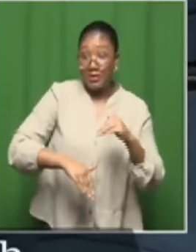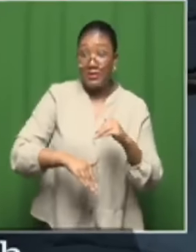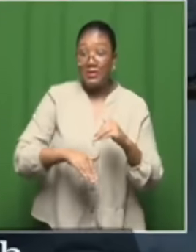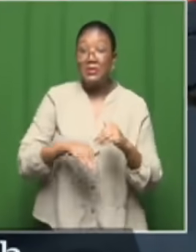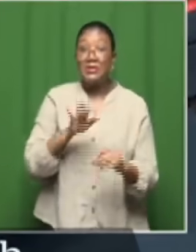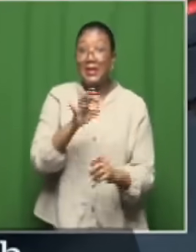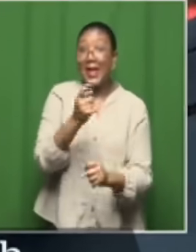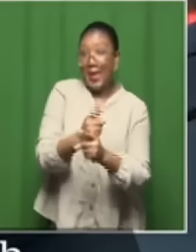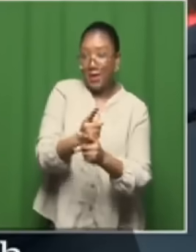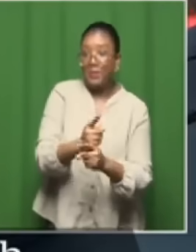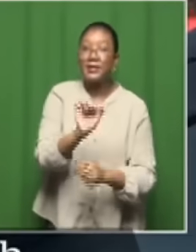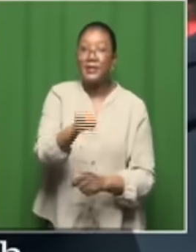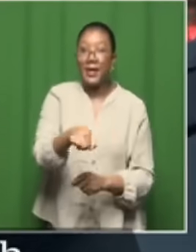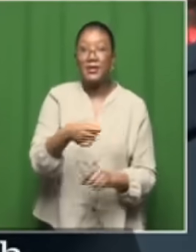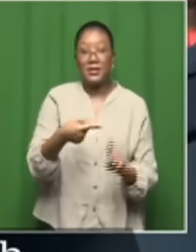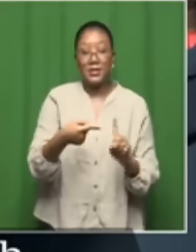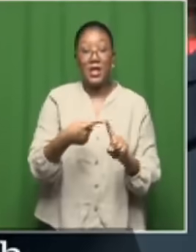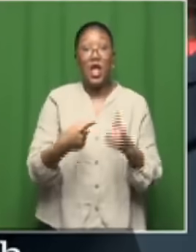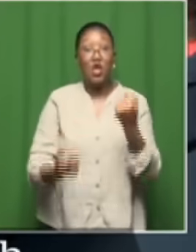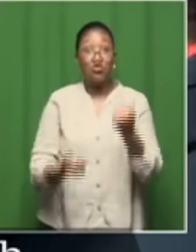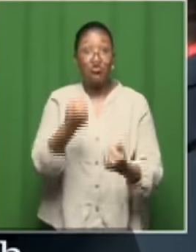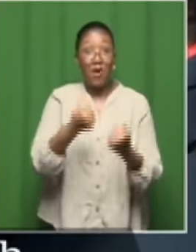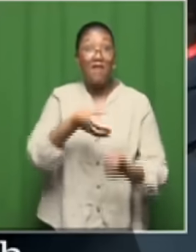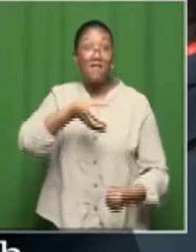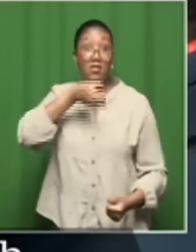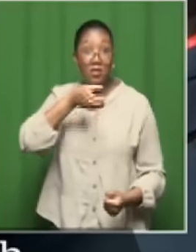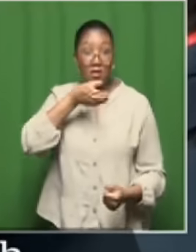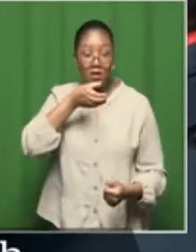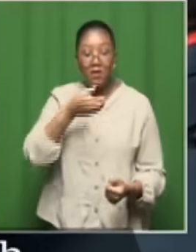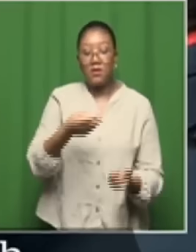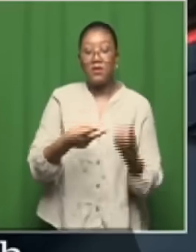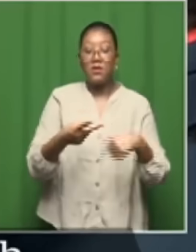going to add additional charges of driving under the influence of alcohol.